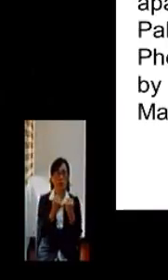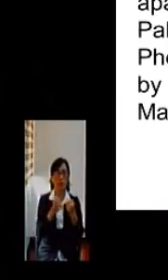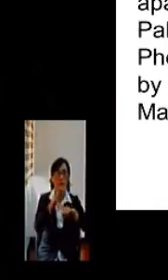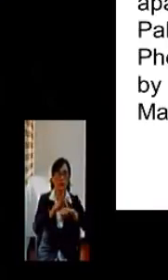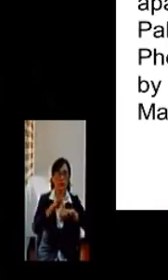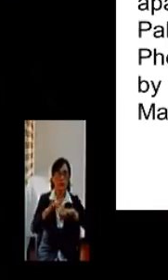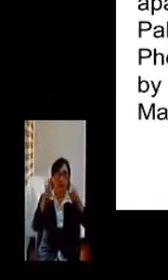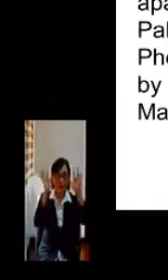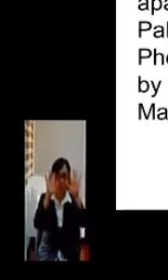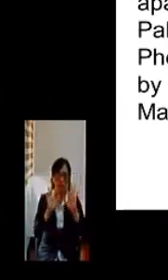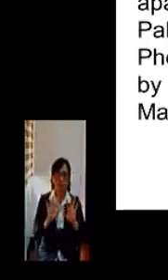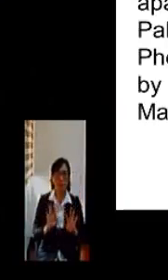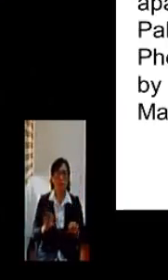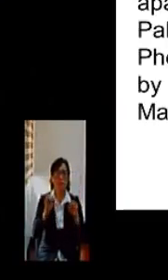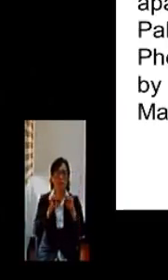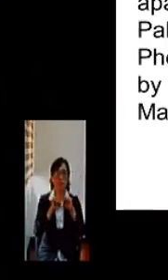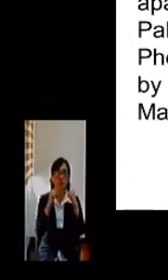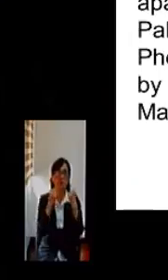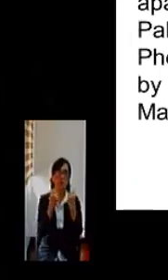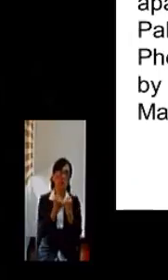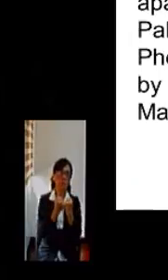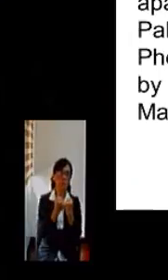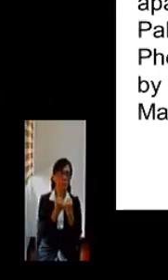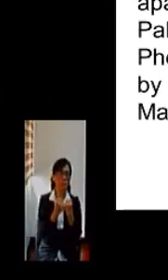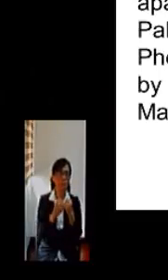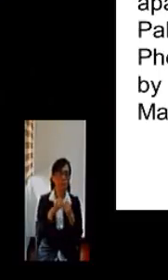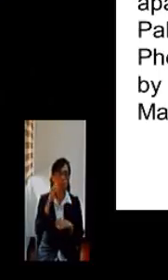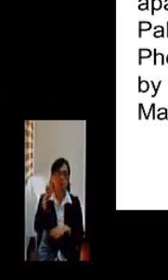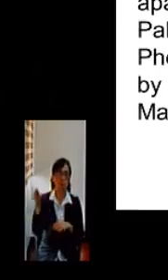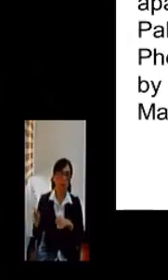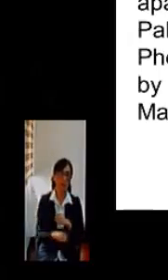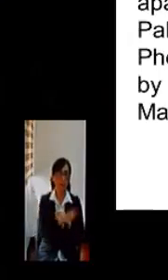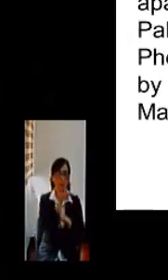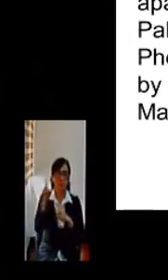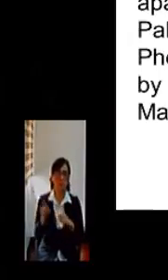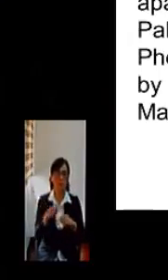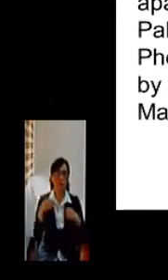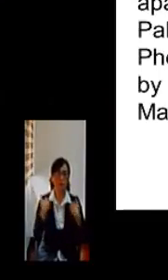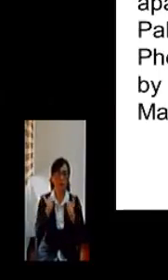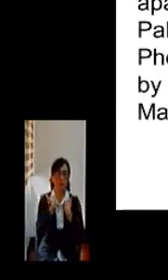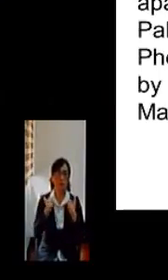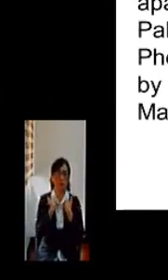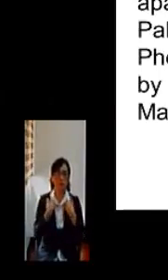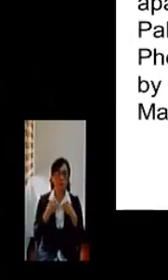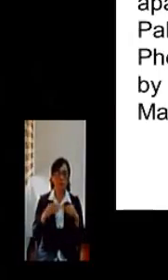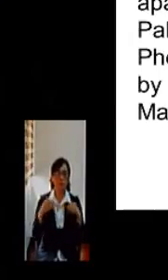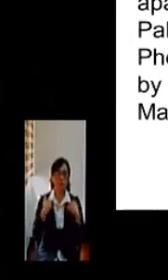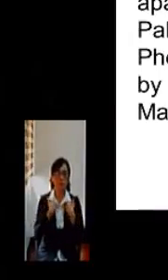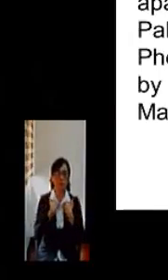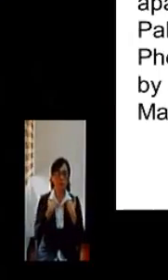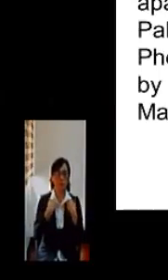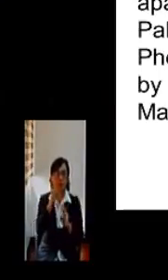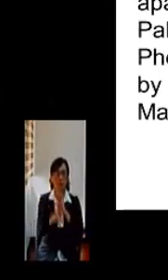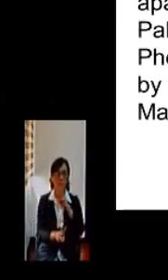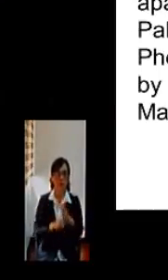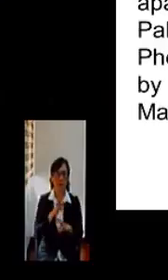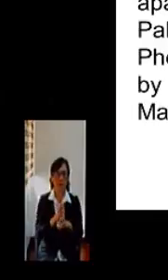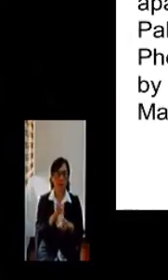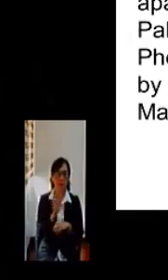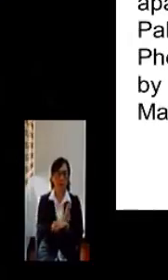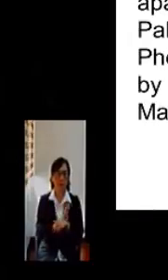rainy season has disrupted the breeding cycle of this species. In the animal world, behavior is modified by